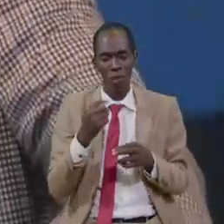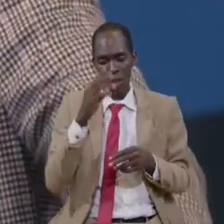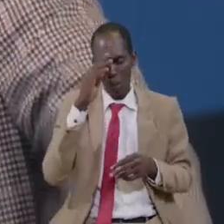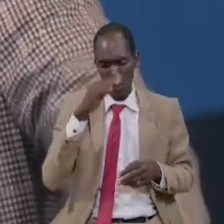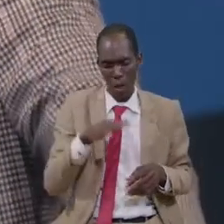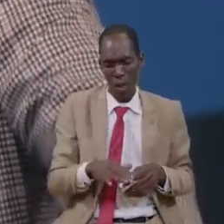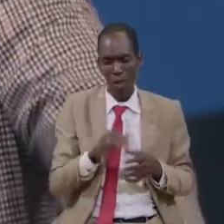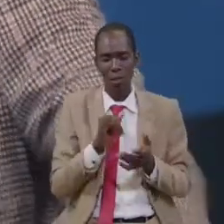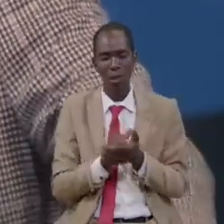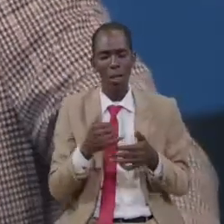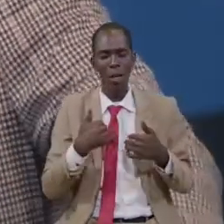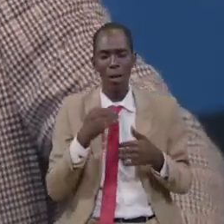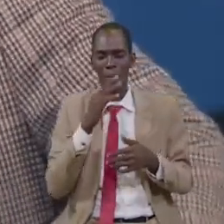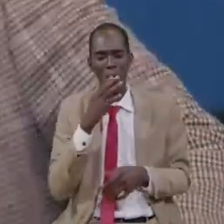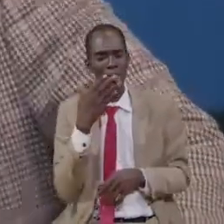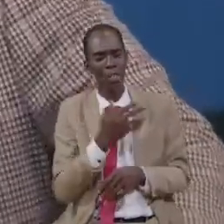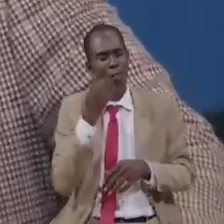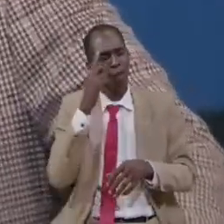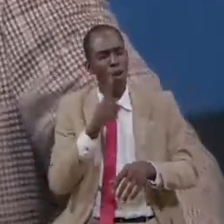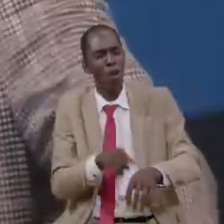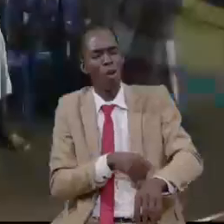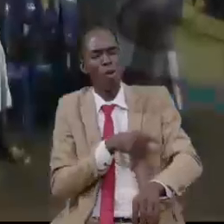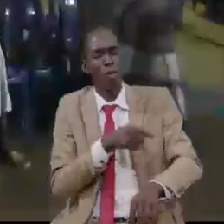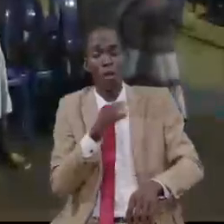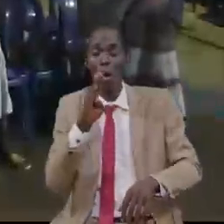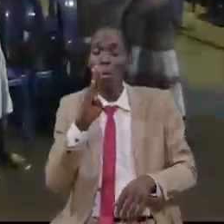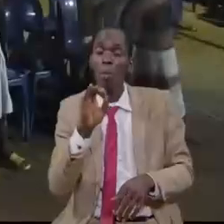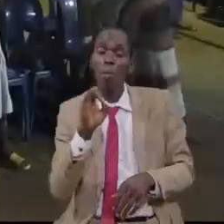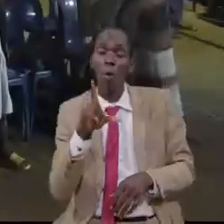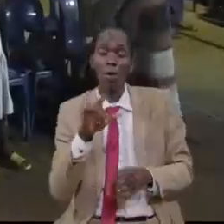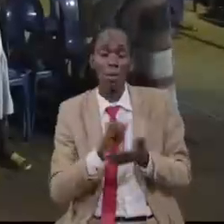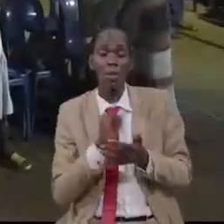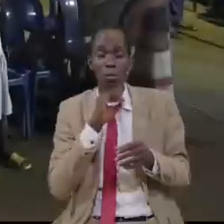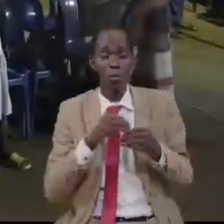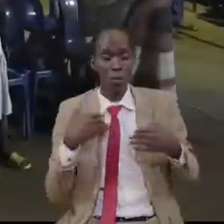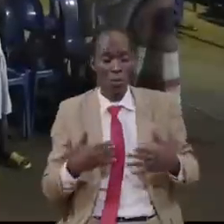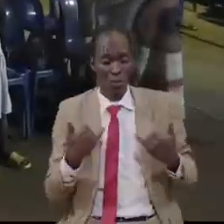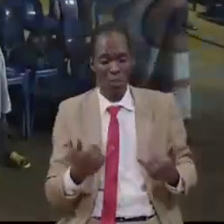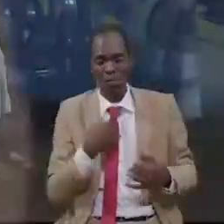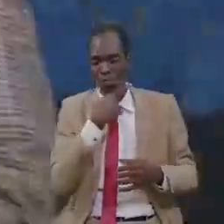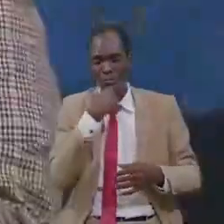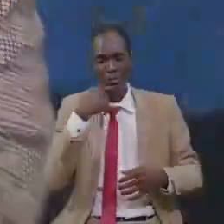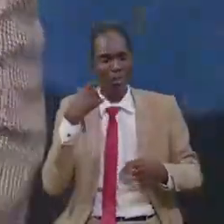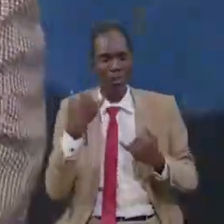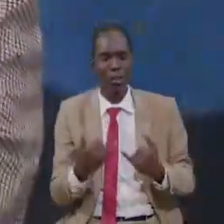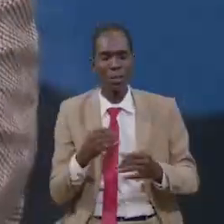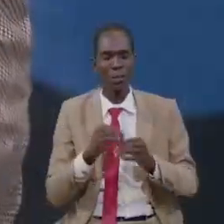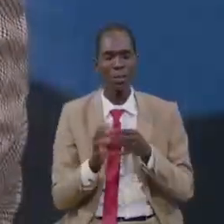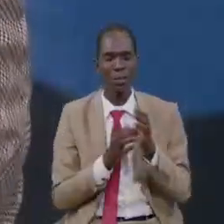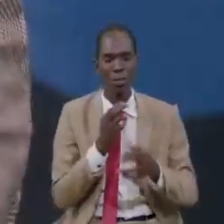for a long time, dry up now in Jesus' name. Eyes bringing